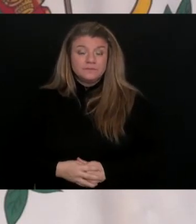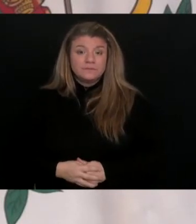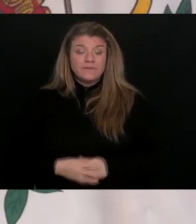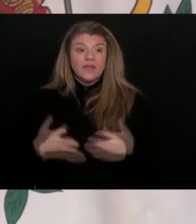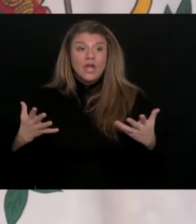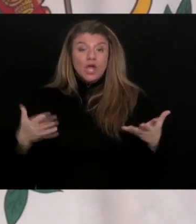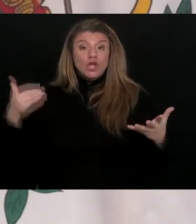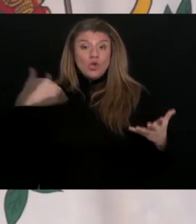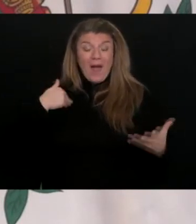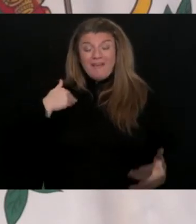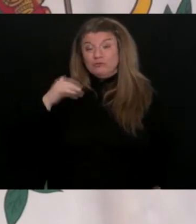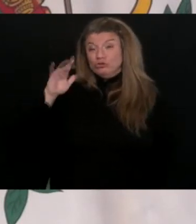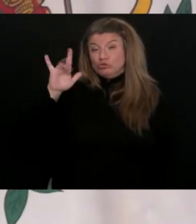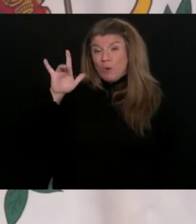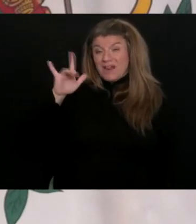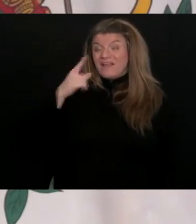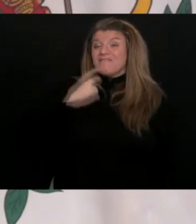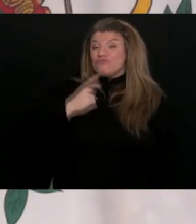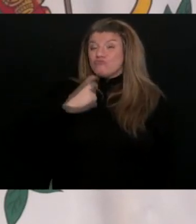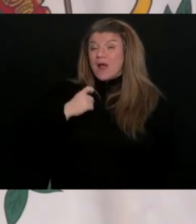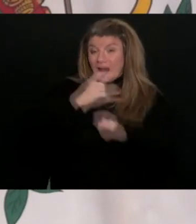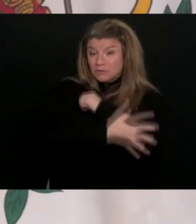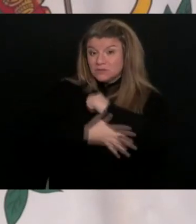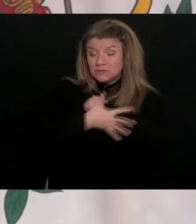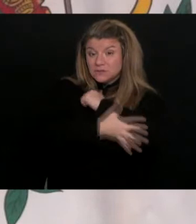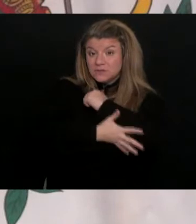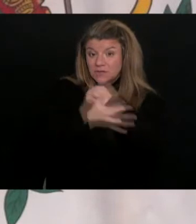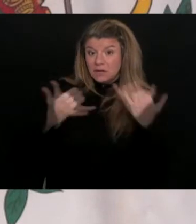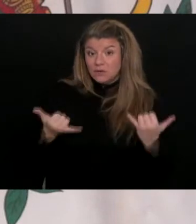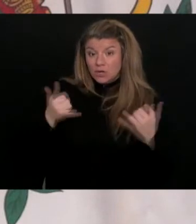You've got 25 red counties in West Virginia.